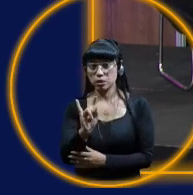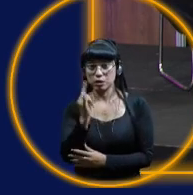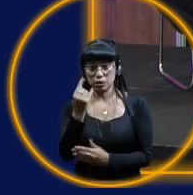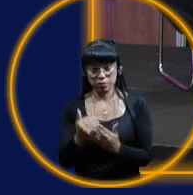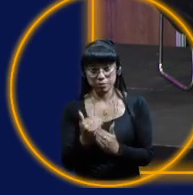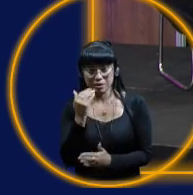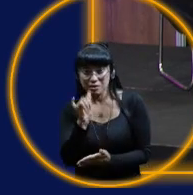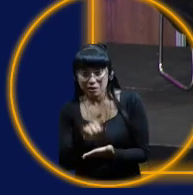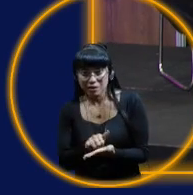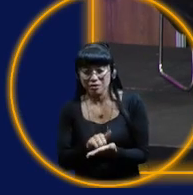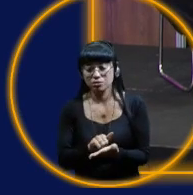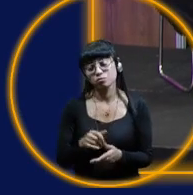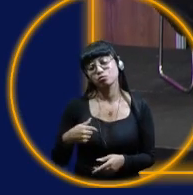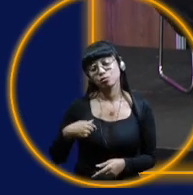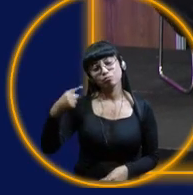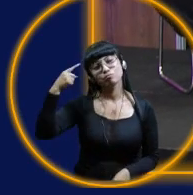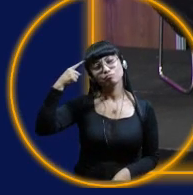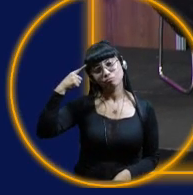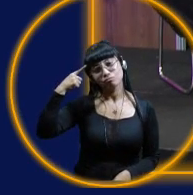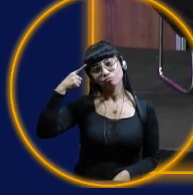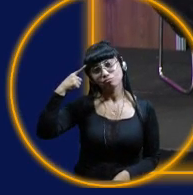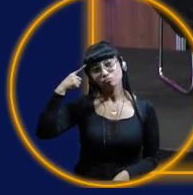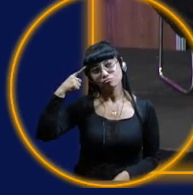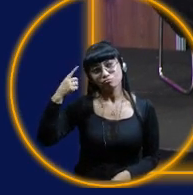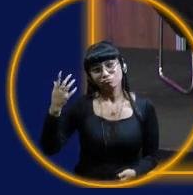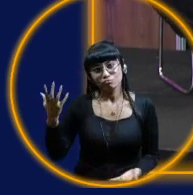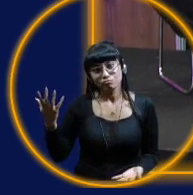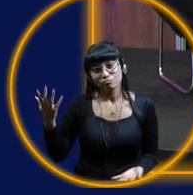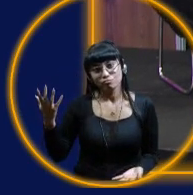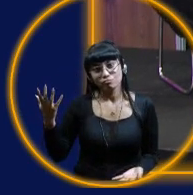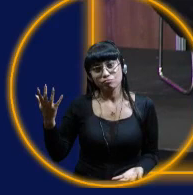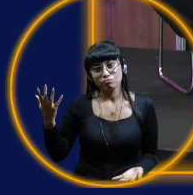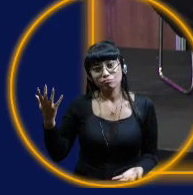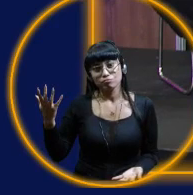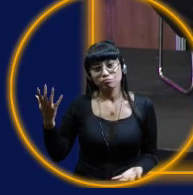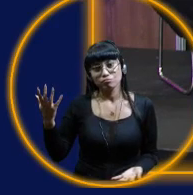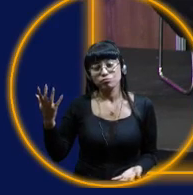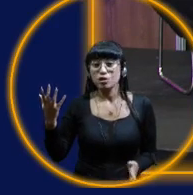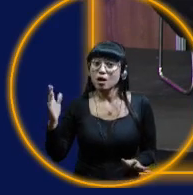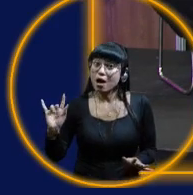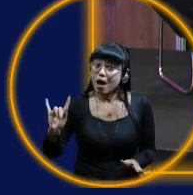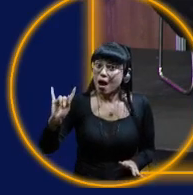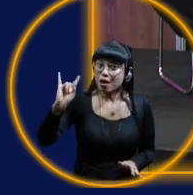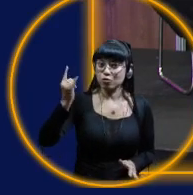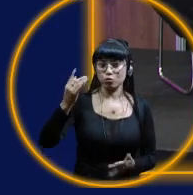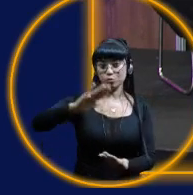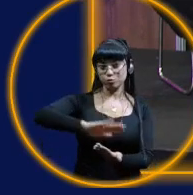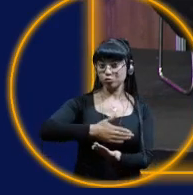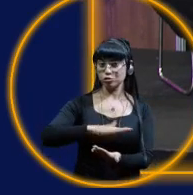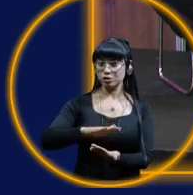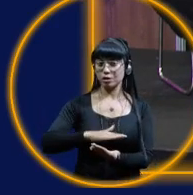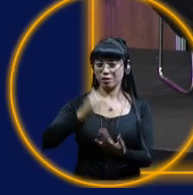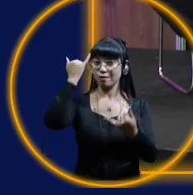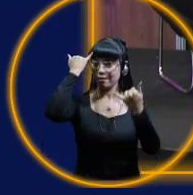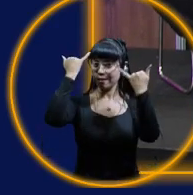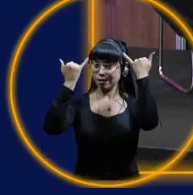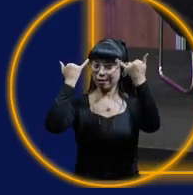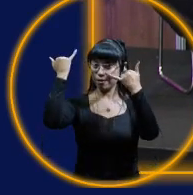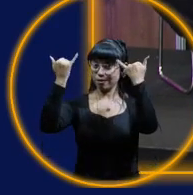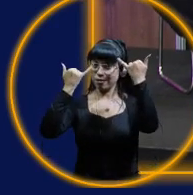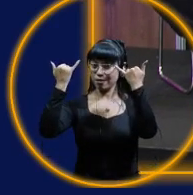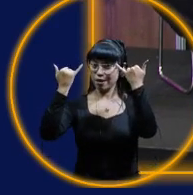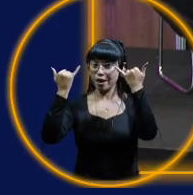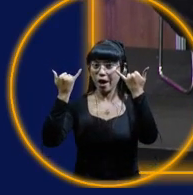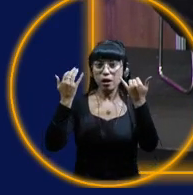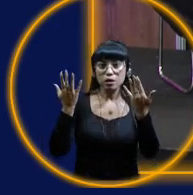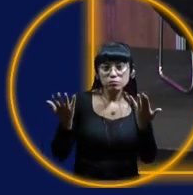also think that it's for when you make the music and you make the visual